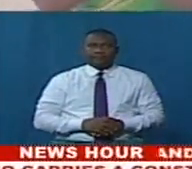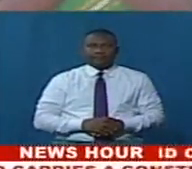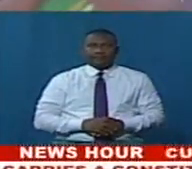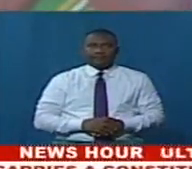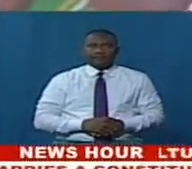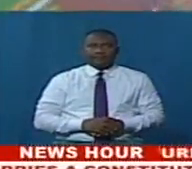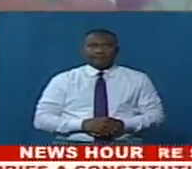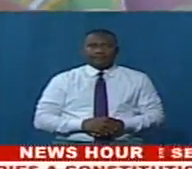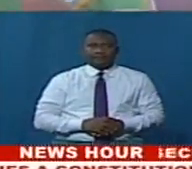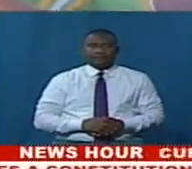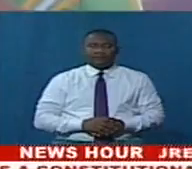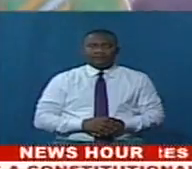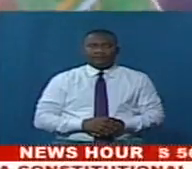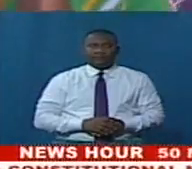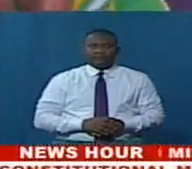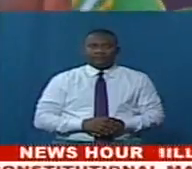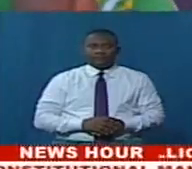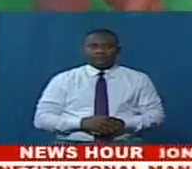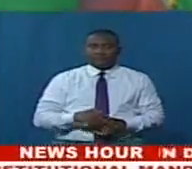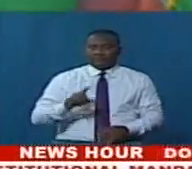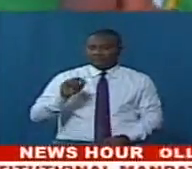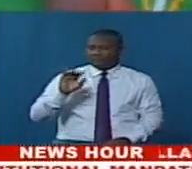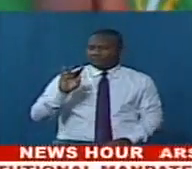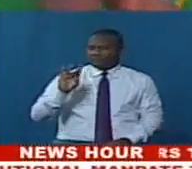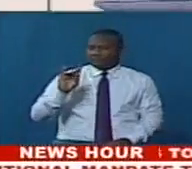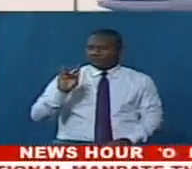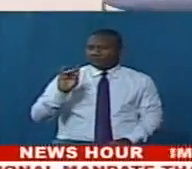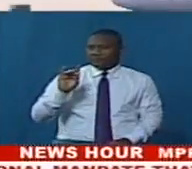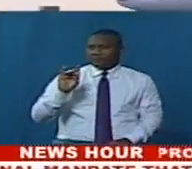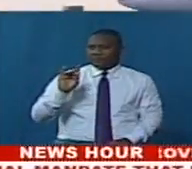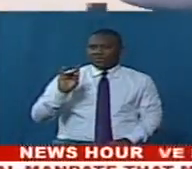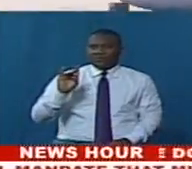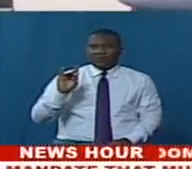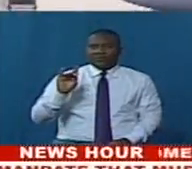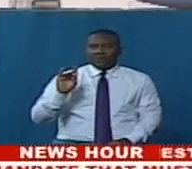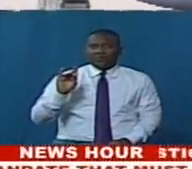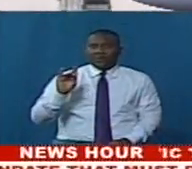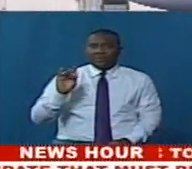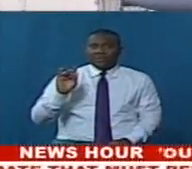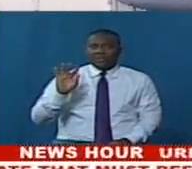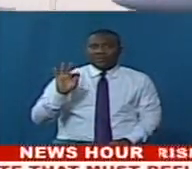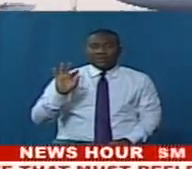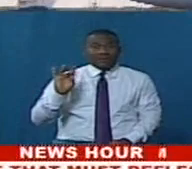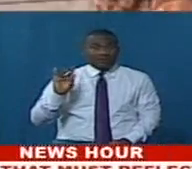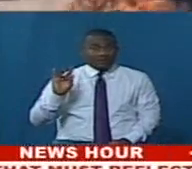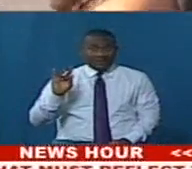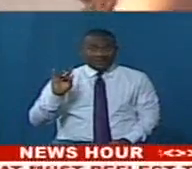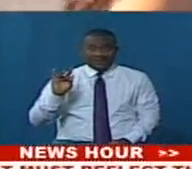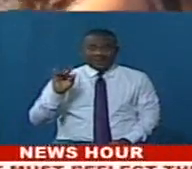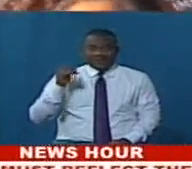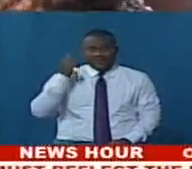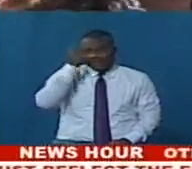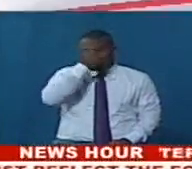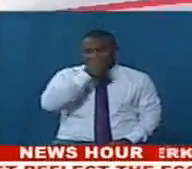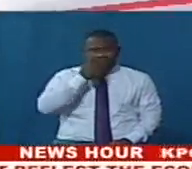For the 2018 Africa Union 30th Summit, the theme is winning the fight against corruption, the path to